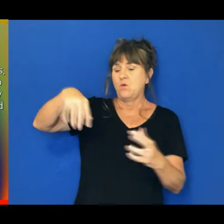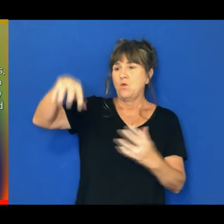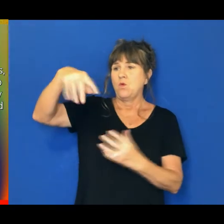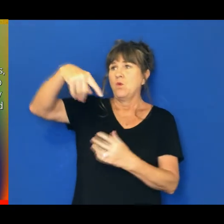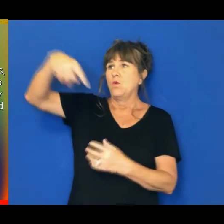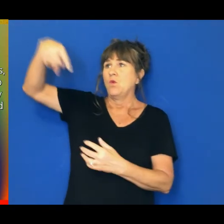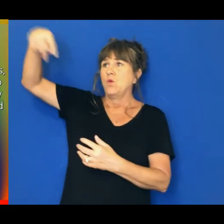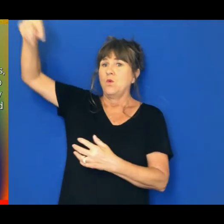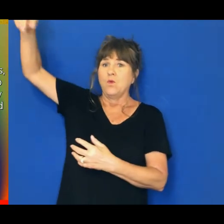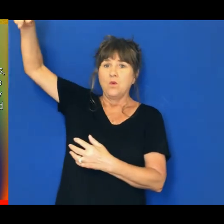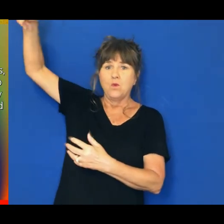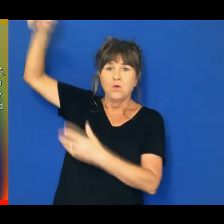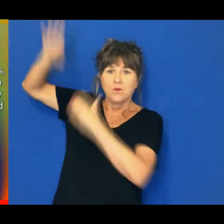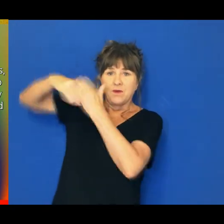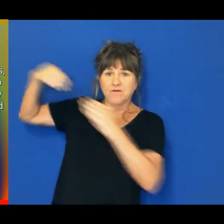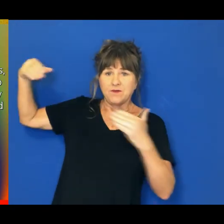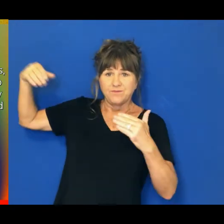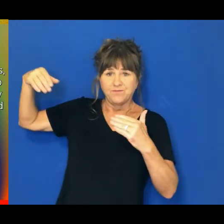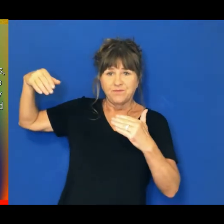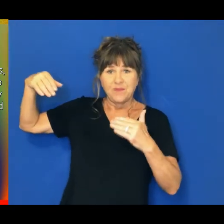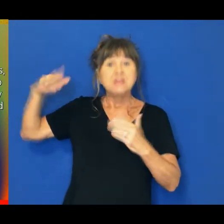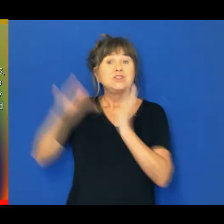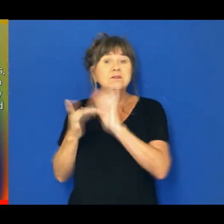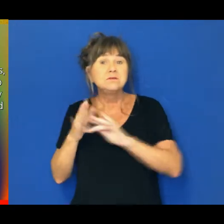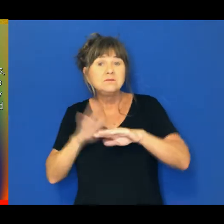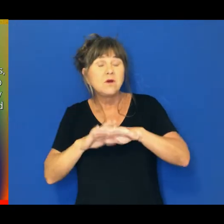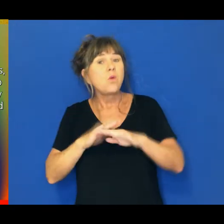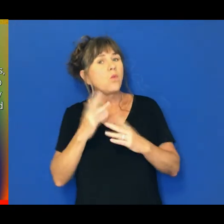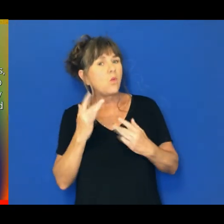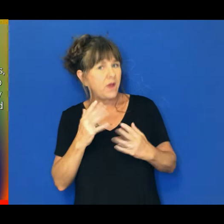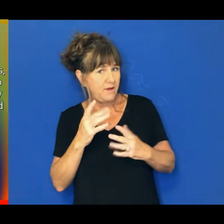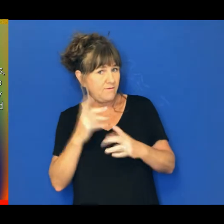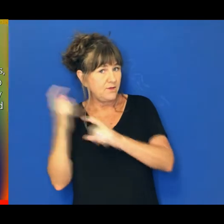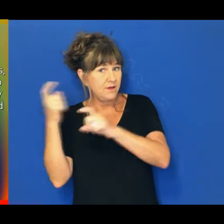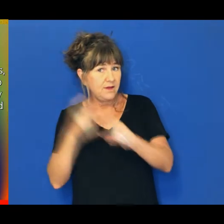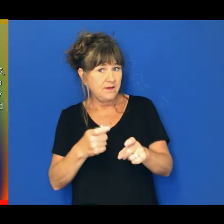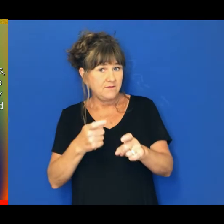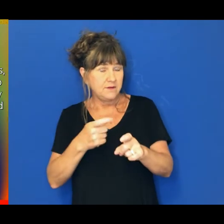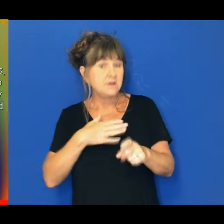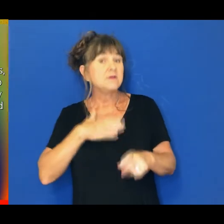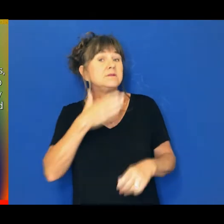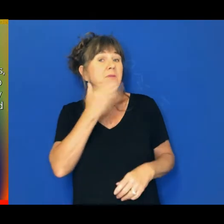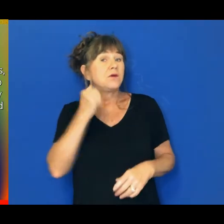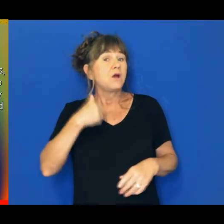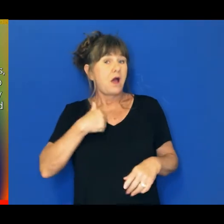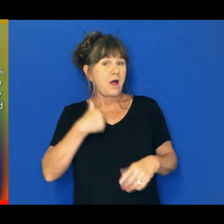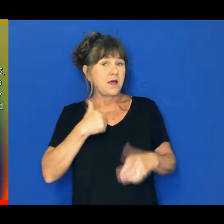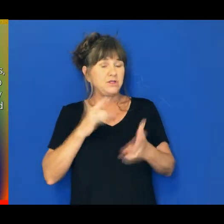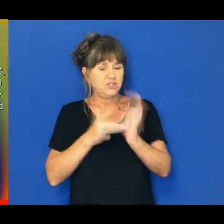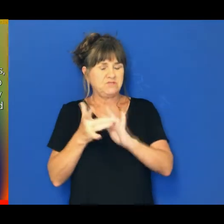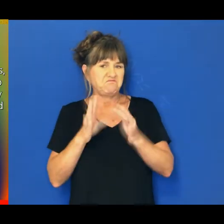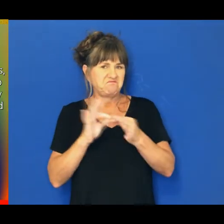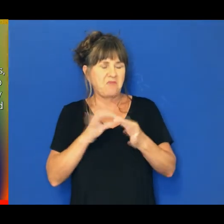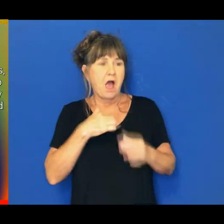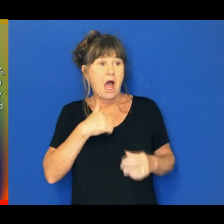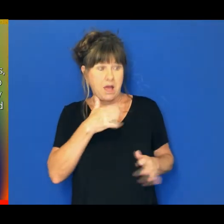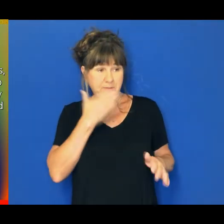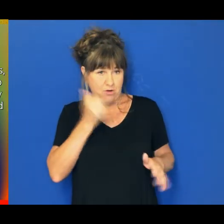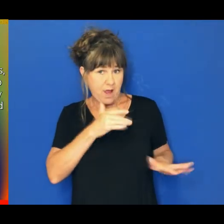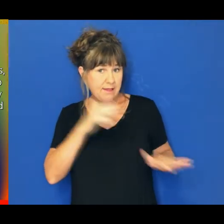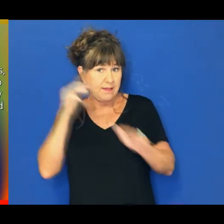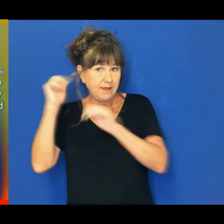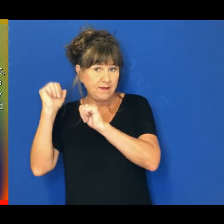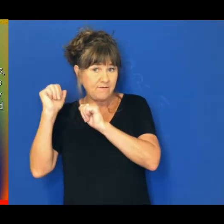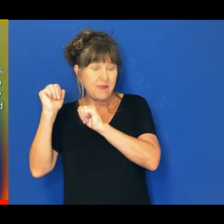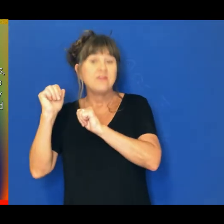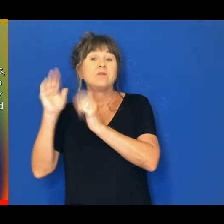place. Wait for the gift my Father is sending. It's better that I go so that you can have the Holy Spirit. The same Spirit